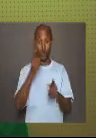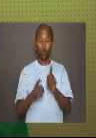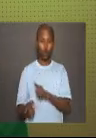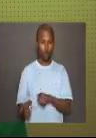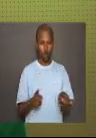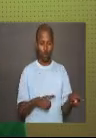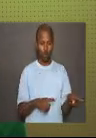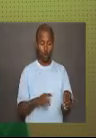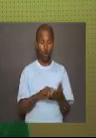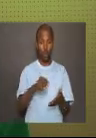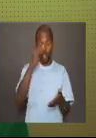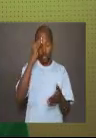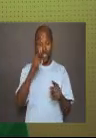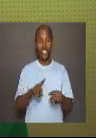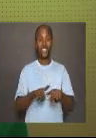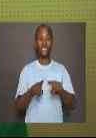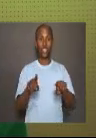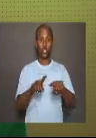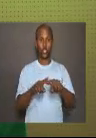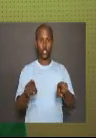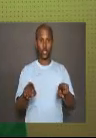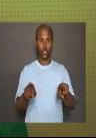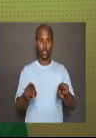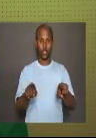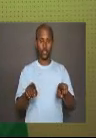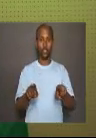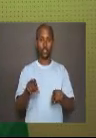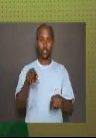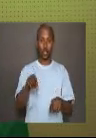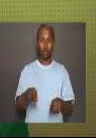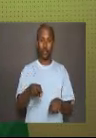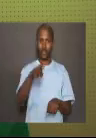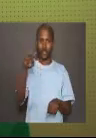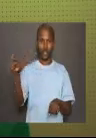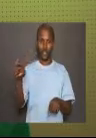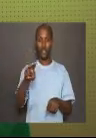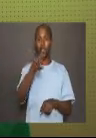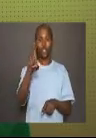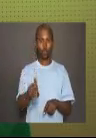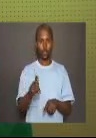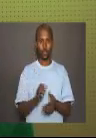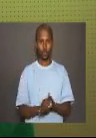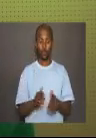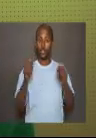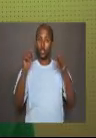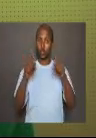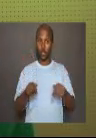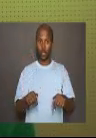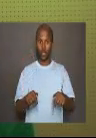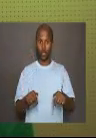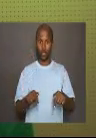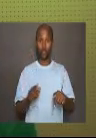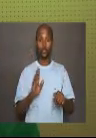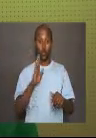also learned to differentiate a quadratic equation. Today, we